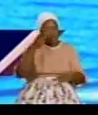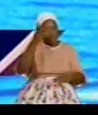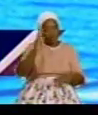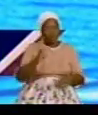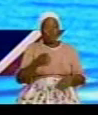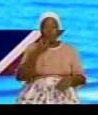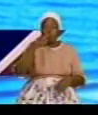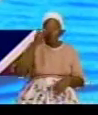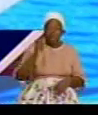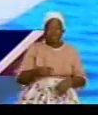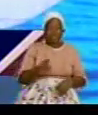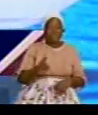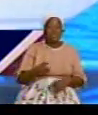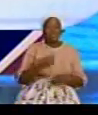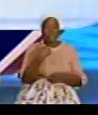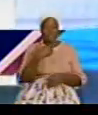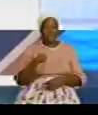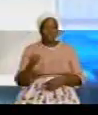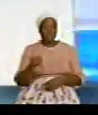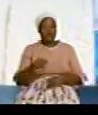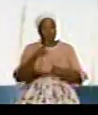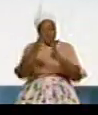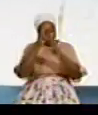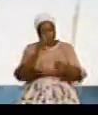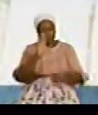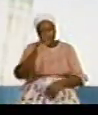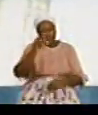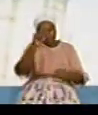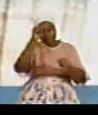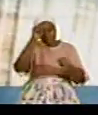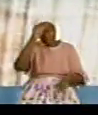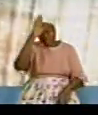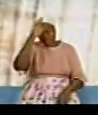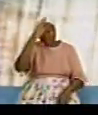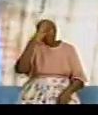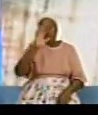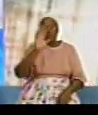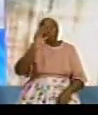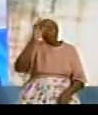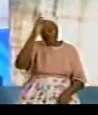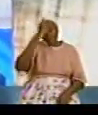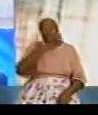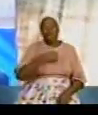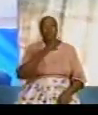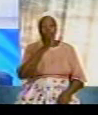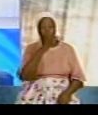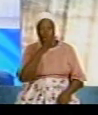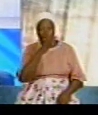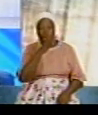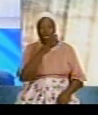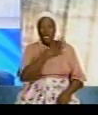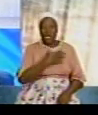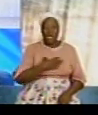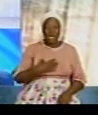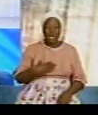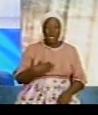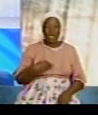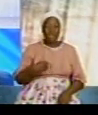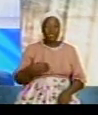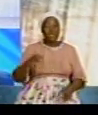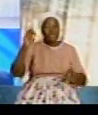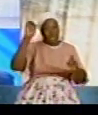God commanded, saying, honor your father, thy father and mother, and he